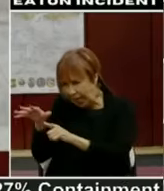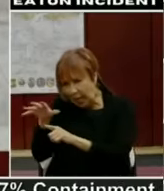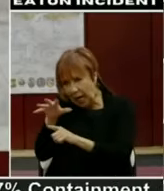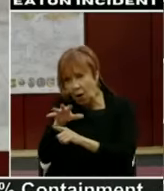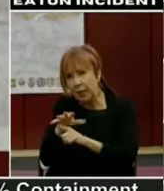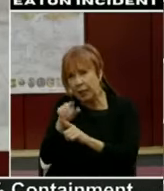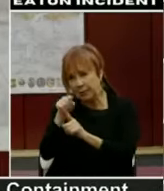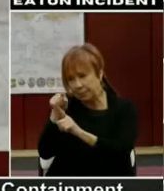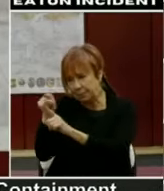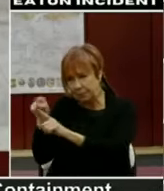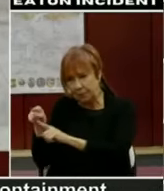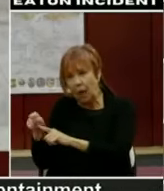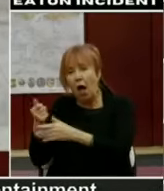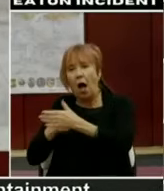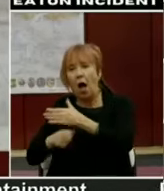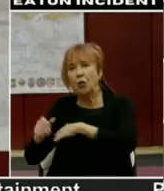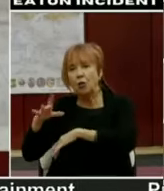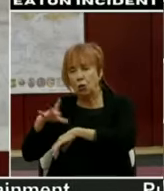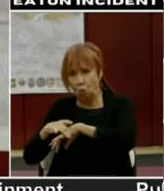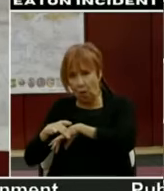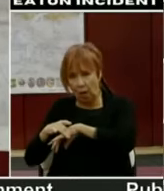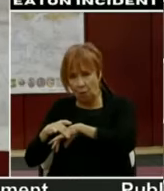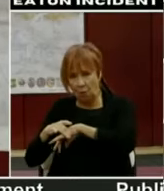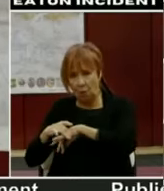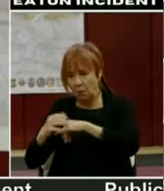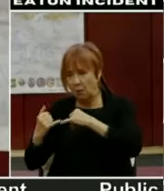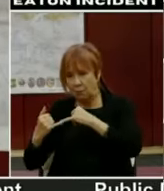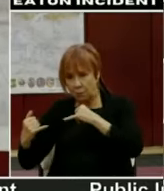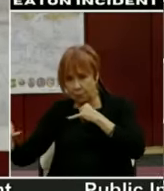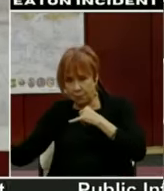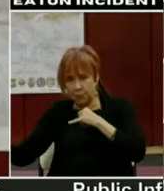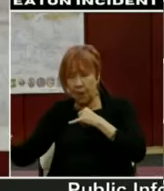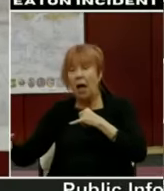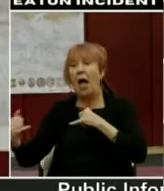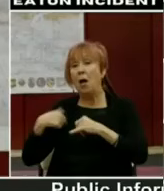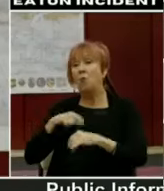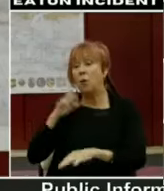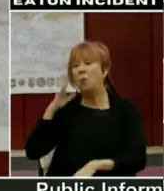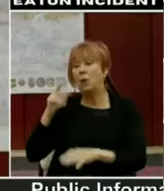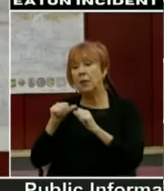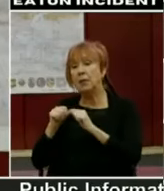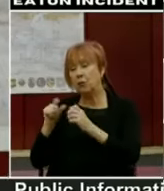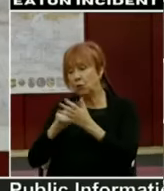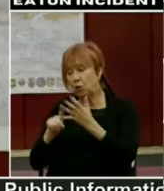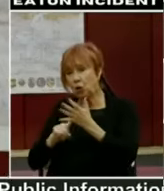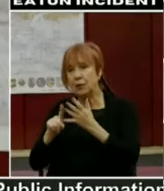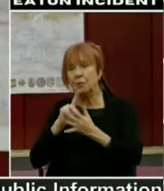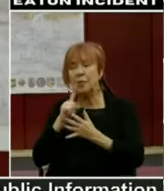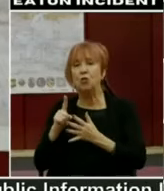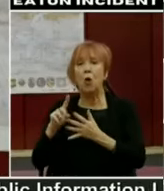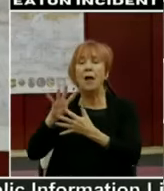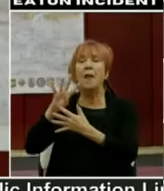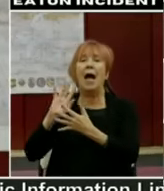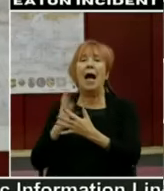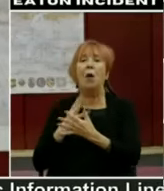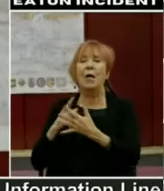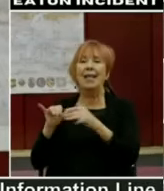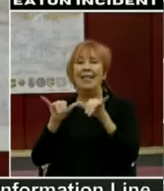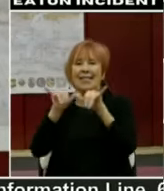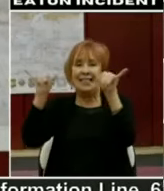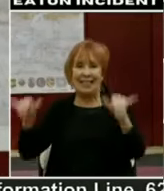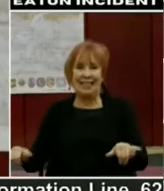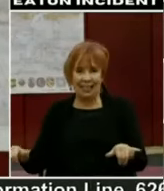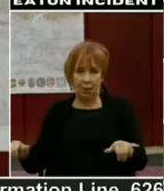I'm expecting undergrounding will be among the things we will be looking at to make sure that the grid is resilient and more fire